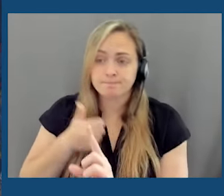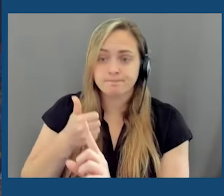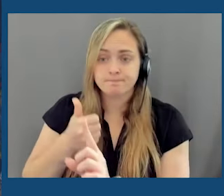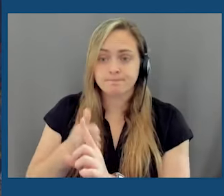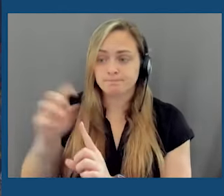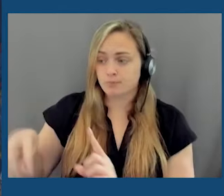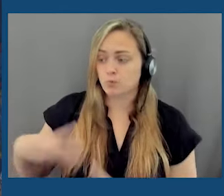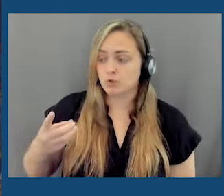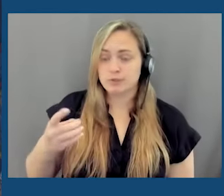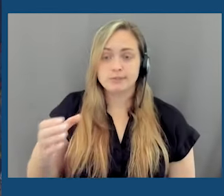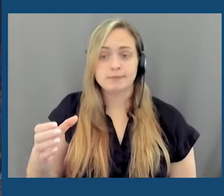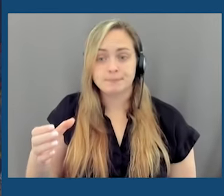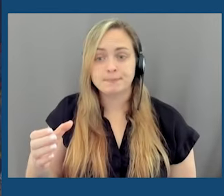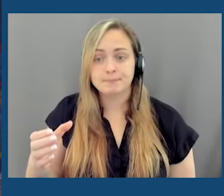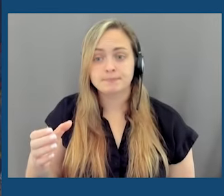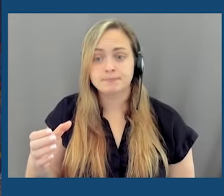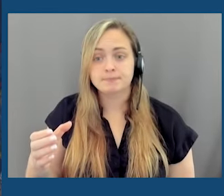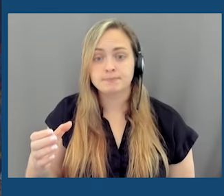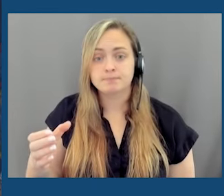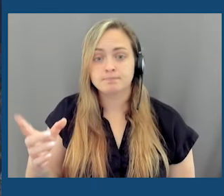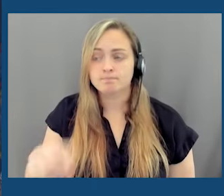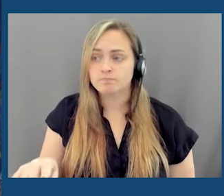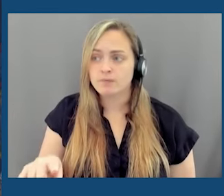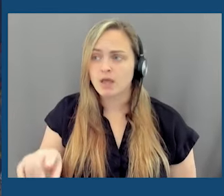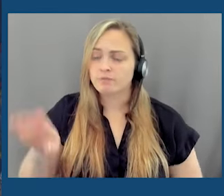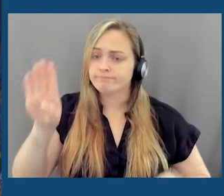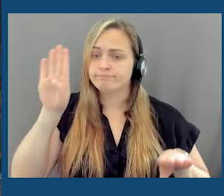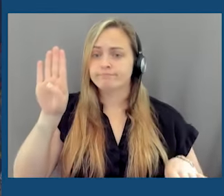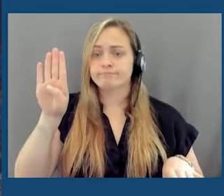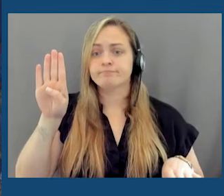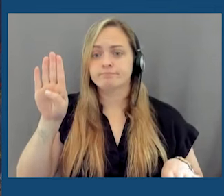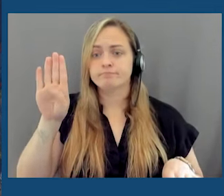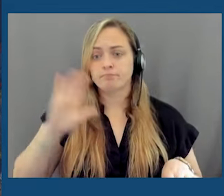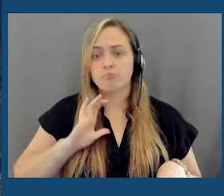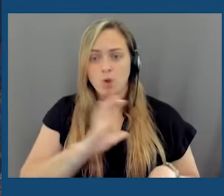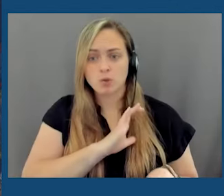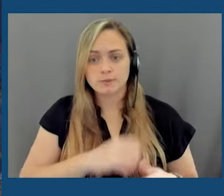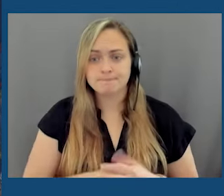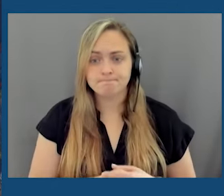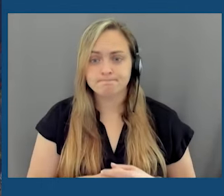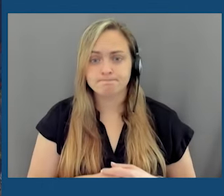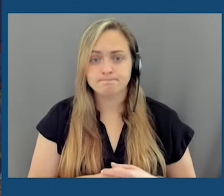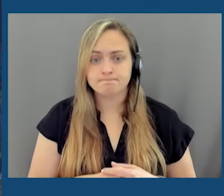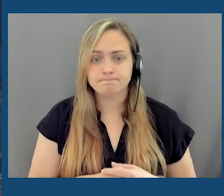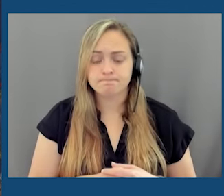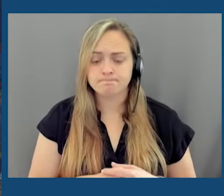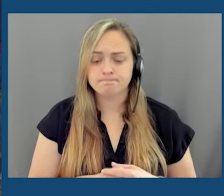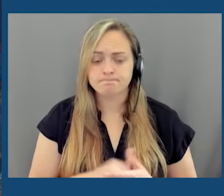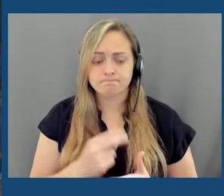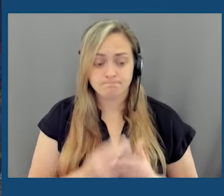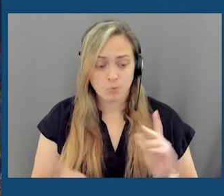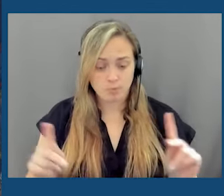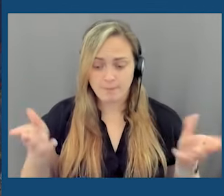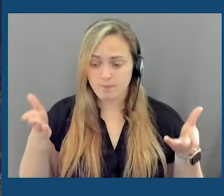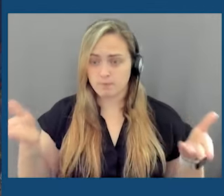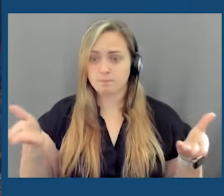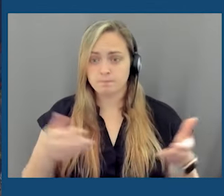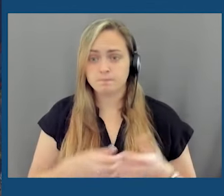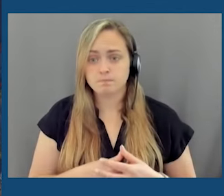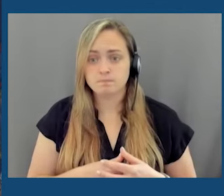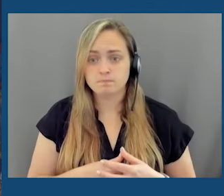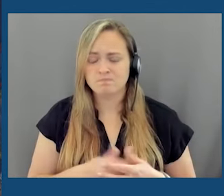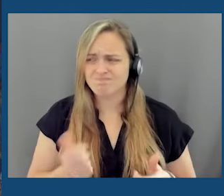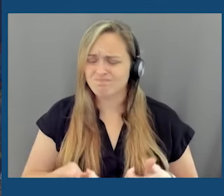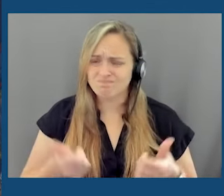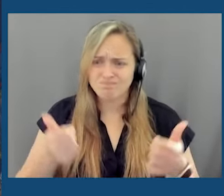Washington, D.C., as they testified before Congress with both parties present, refusing